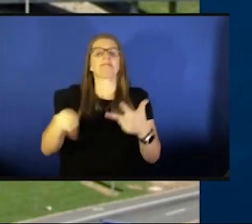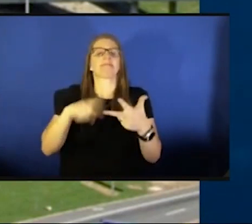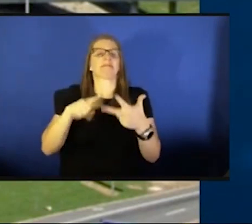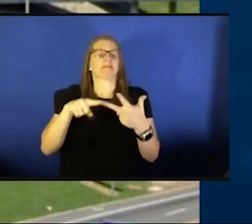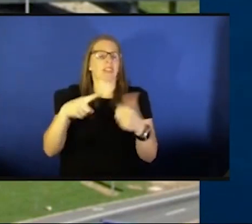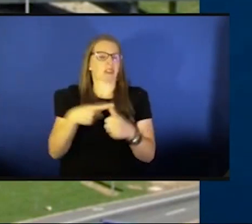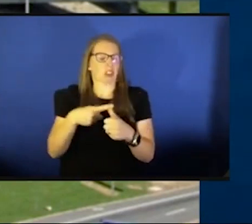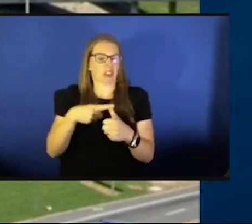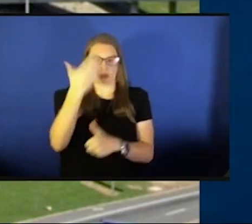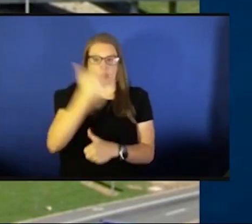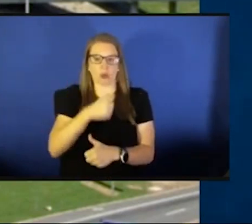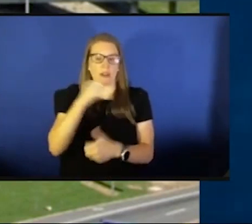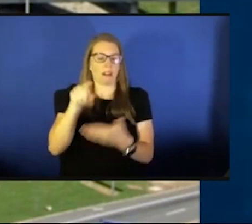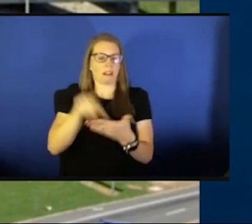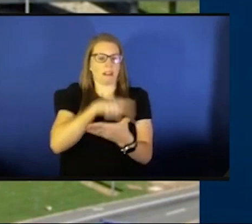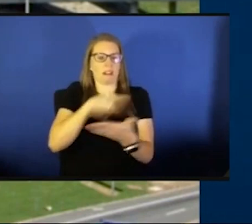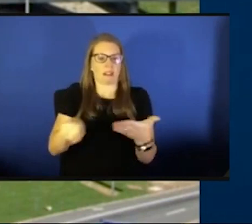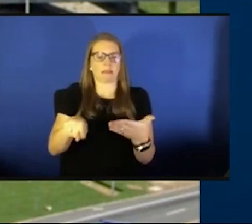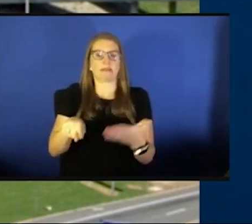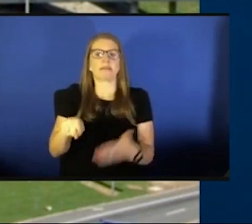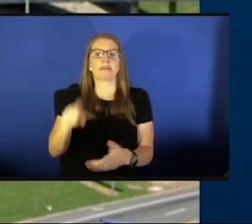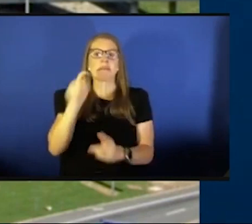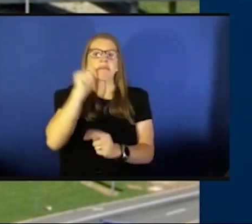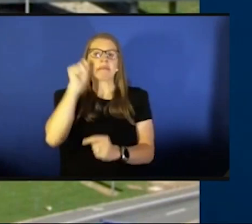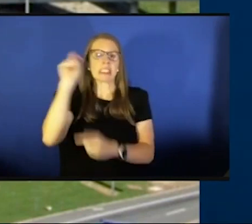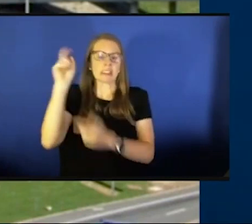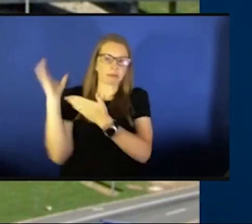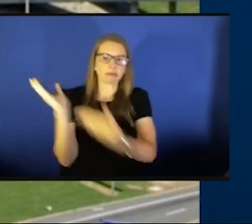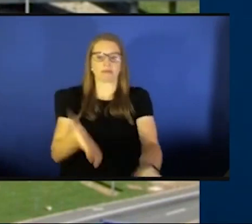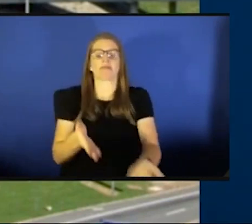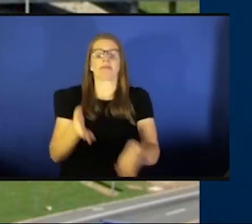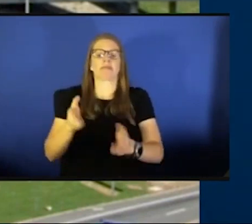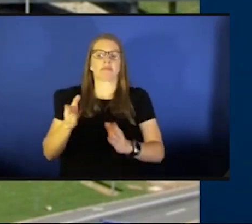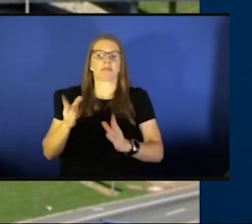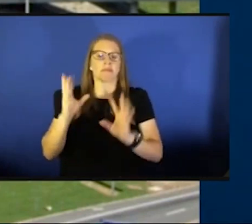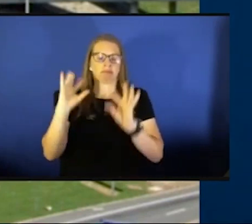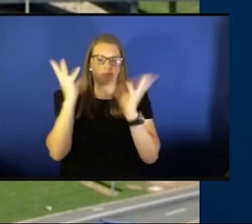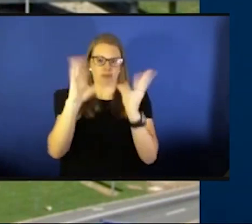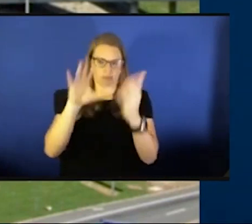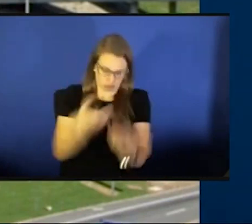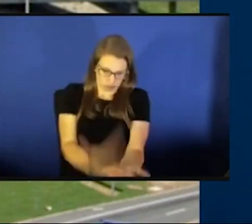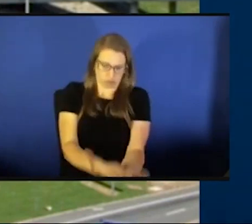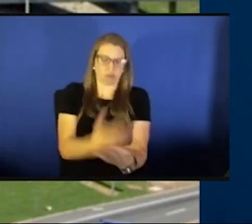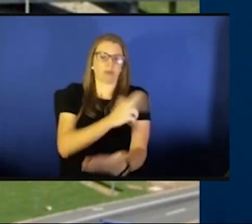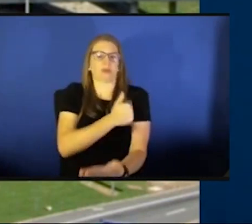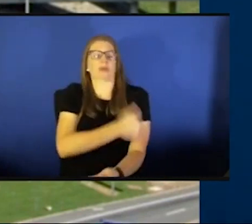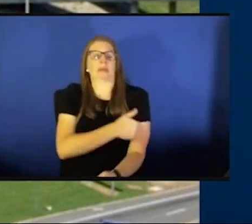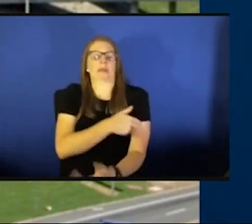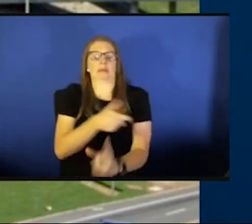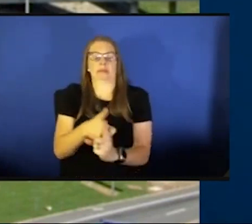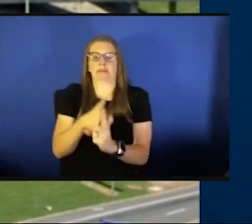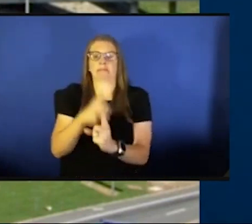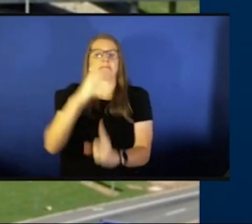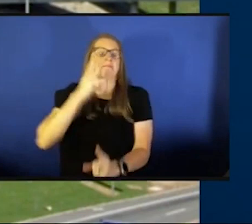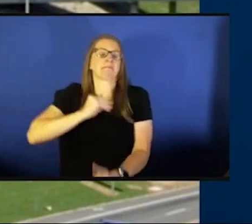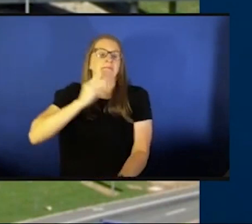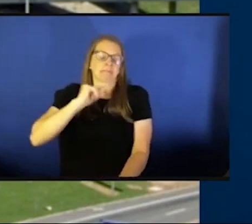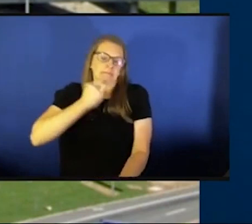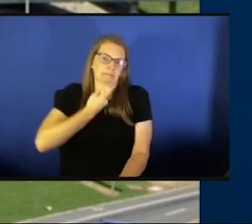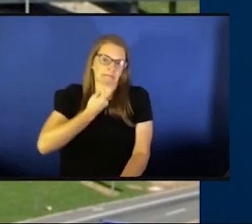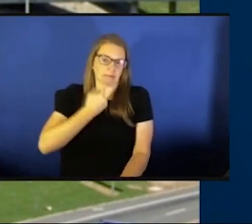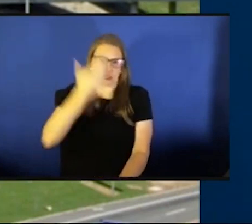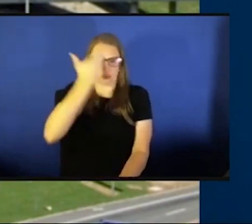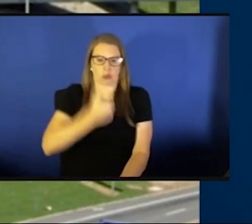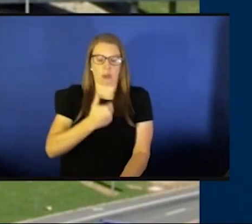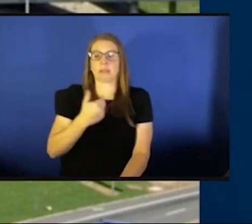Two teens at their peak rushed to the hospital after suffering serious strokes. What doctors discovered and how they are doing today.